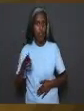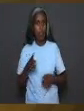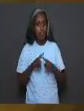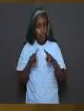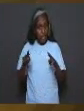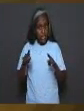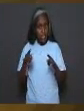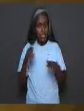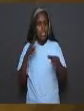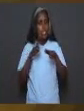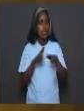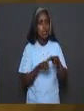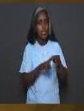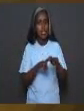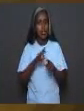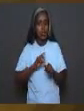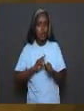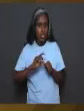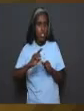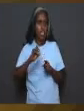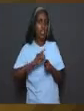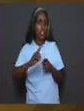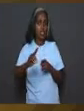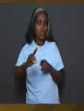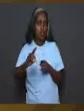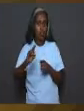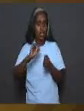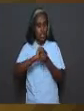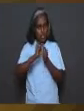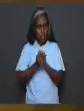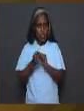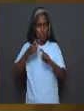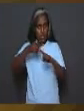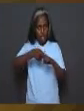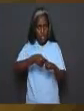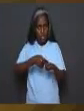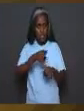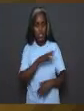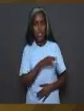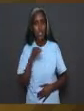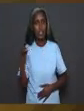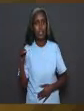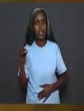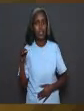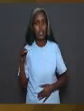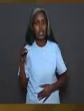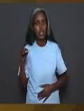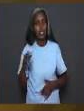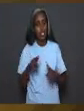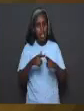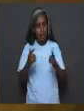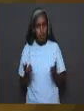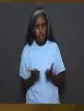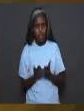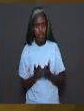vary depending on the direction of the transverse axis and the